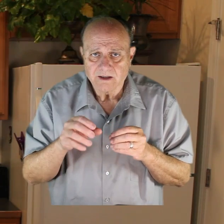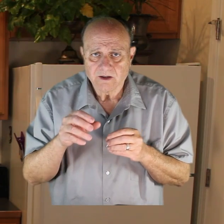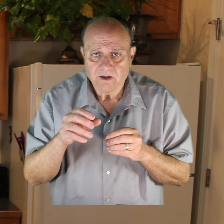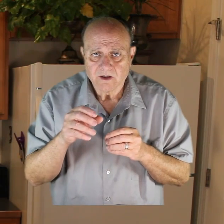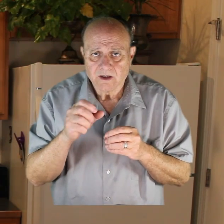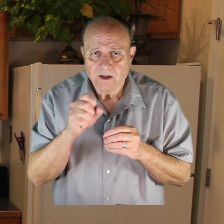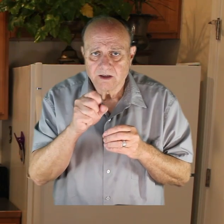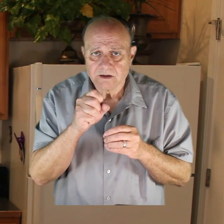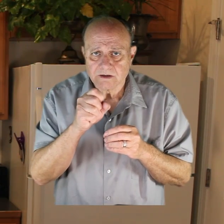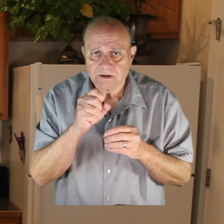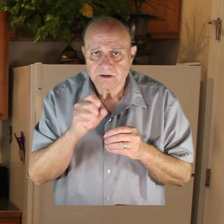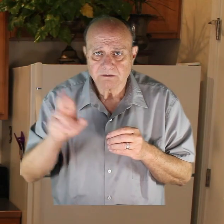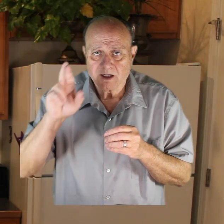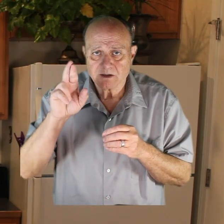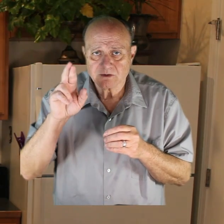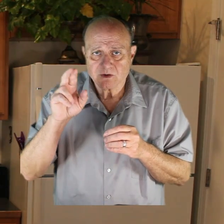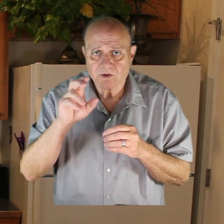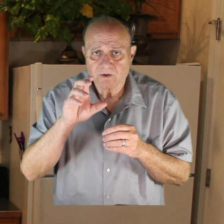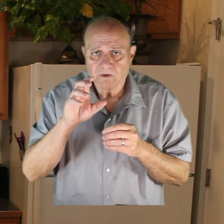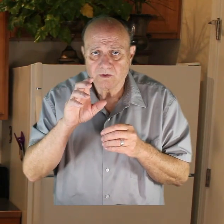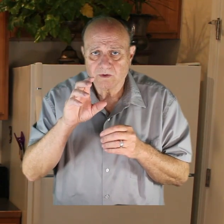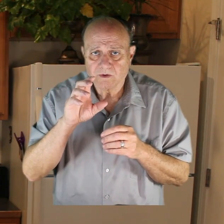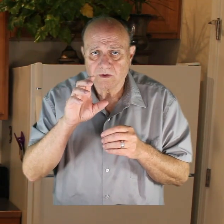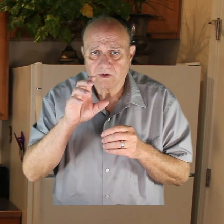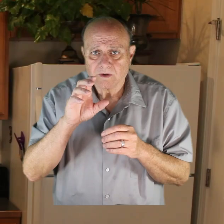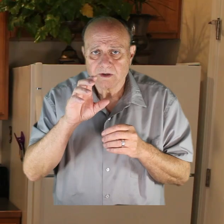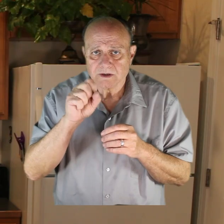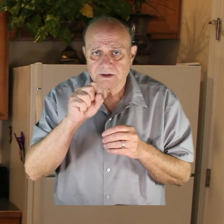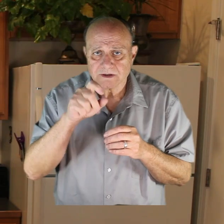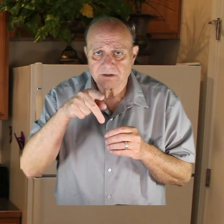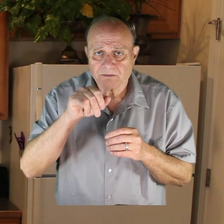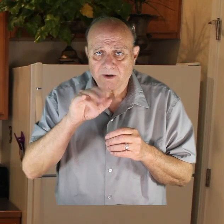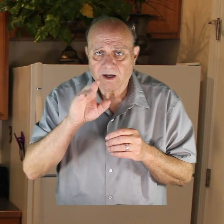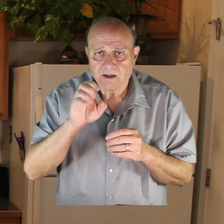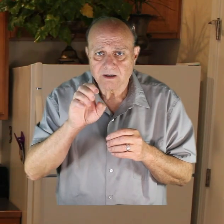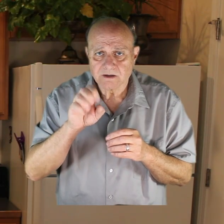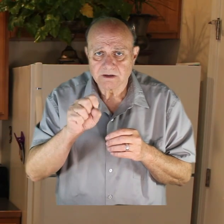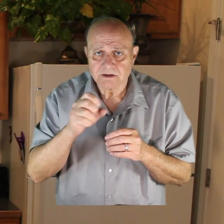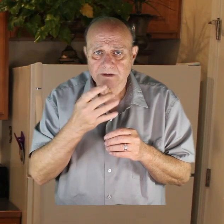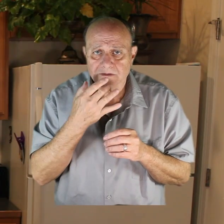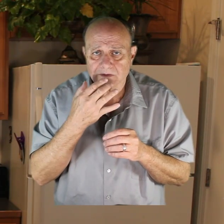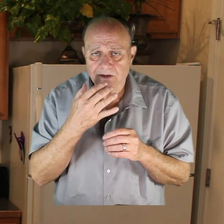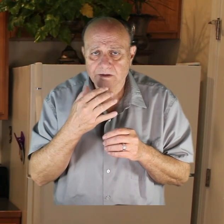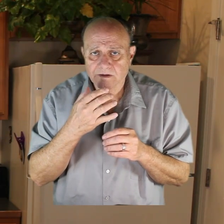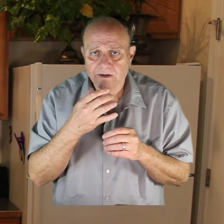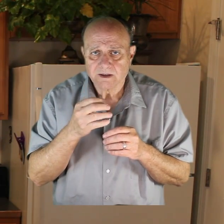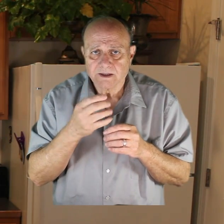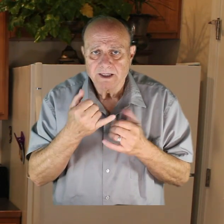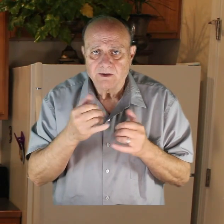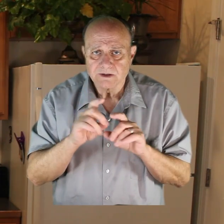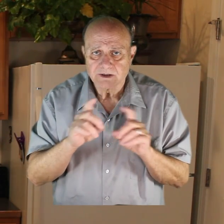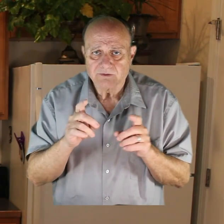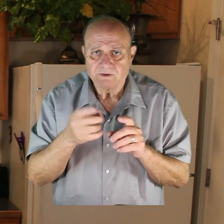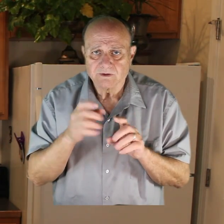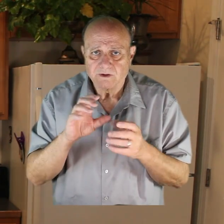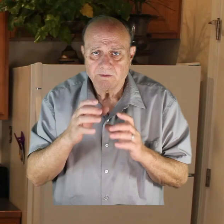Blend Creole Magic Blend. It has 3 kinds of peppers and a lot of herb. Different